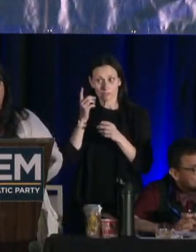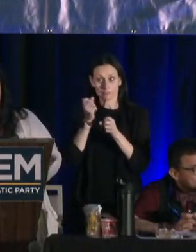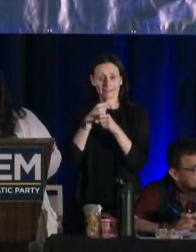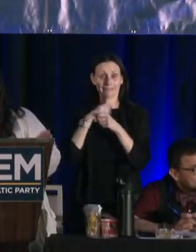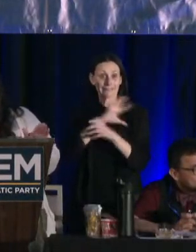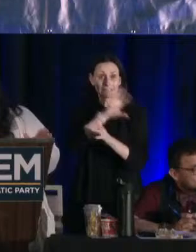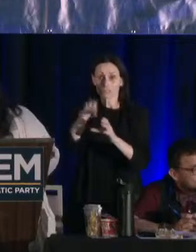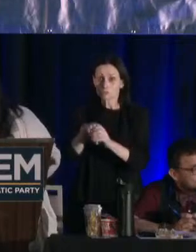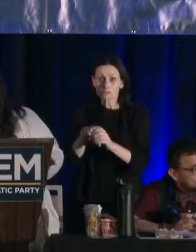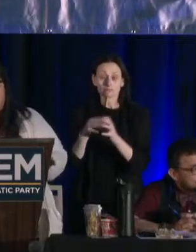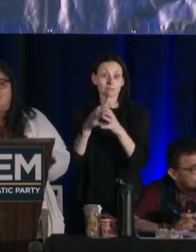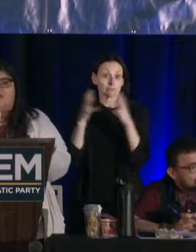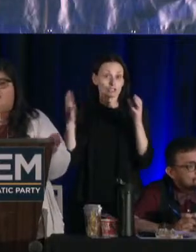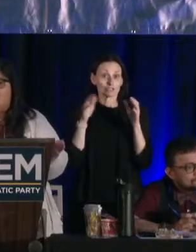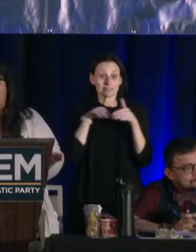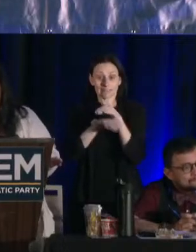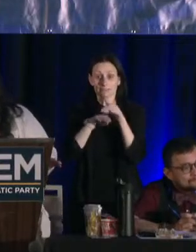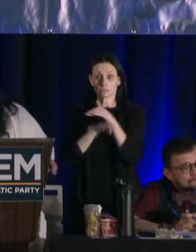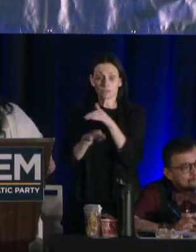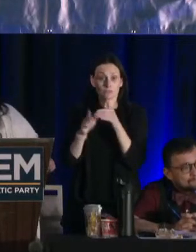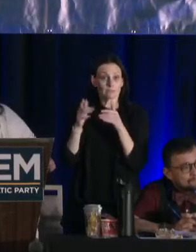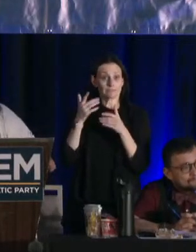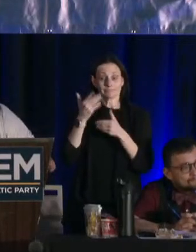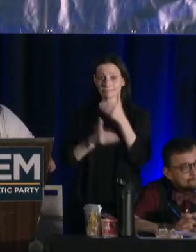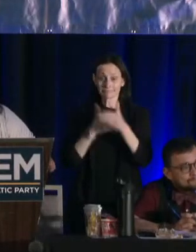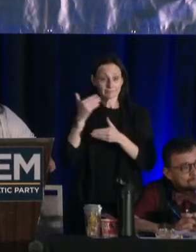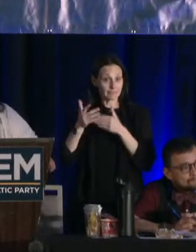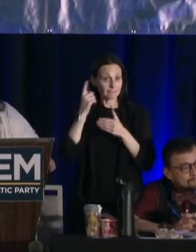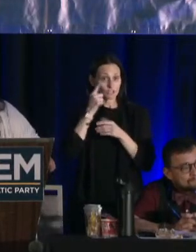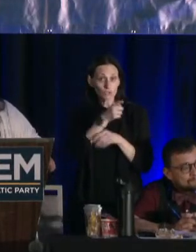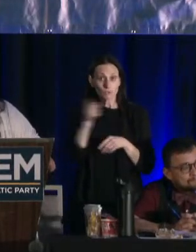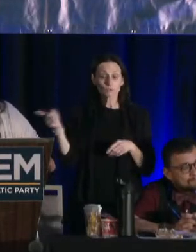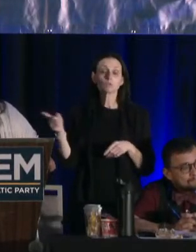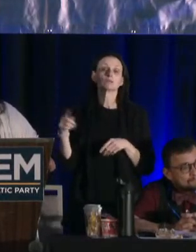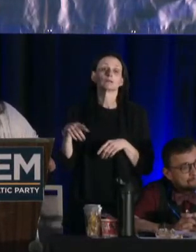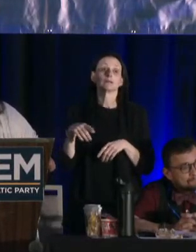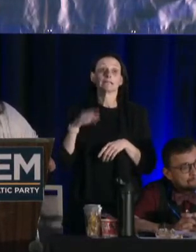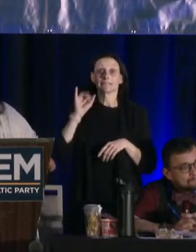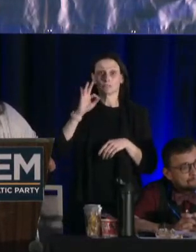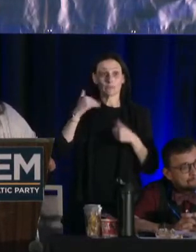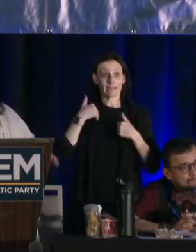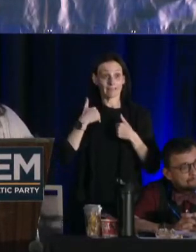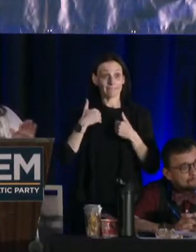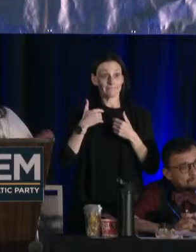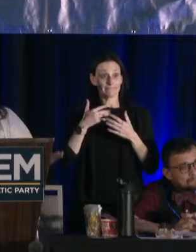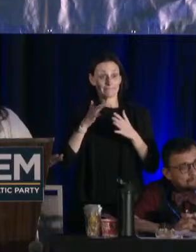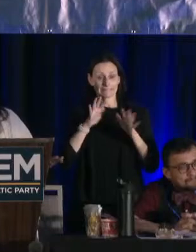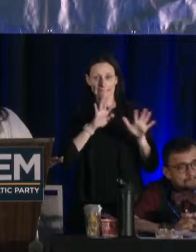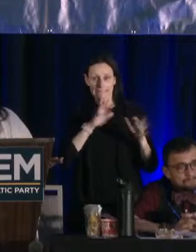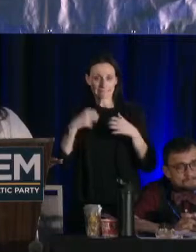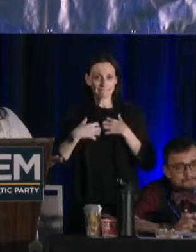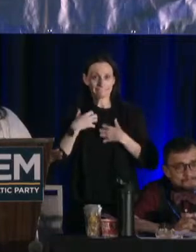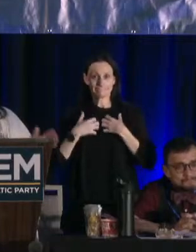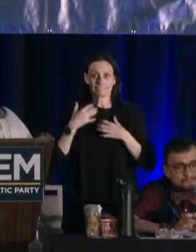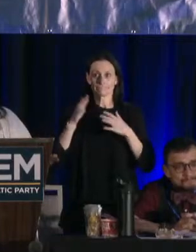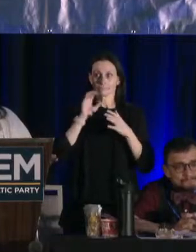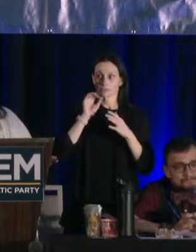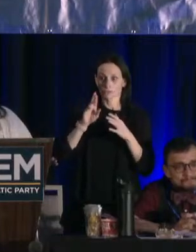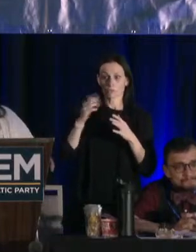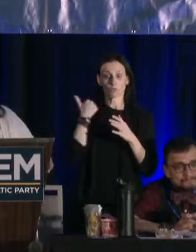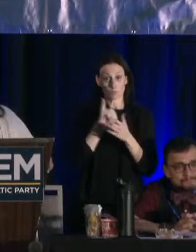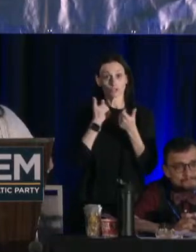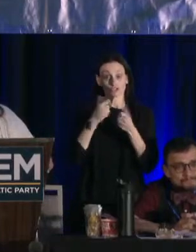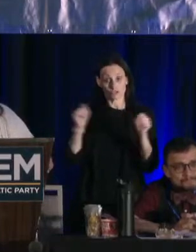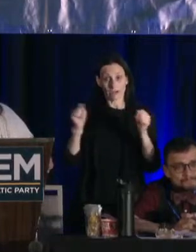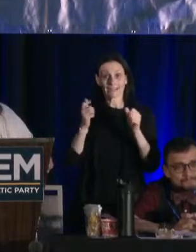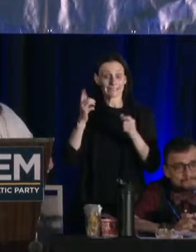as inclusive and accessible and cost-effective for many of you. So if you have additional testimony, I know all of you couldn't make it on Friday. We are